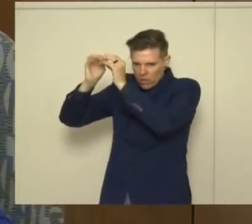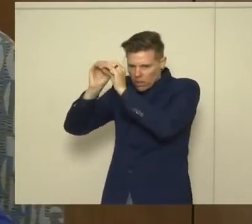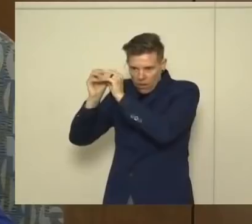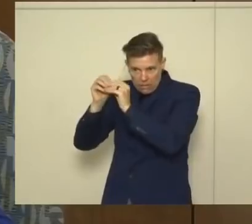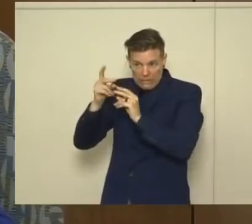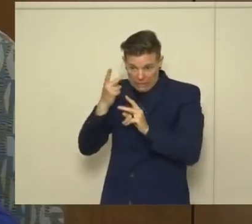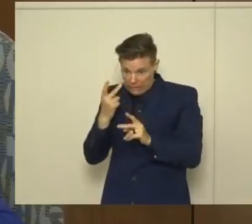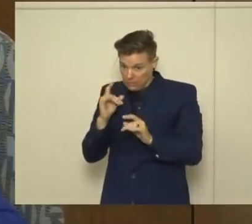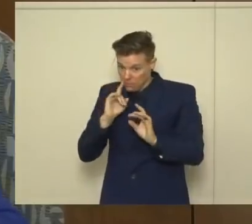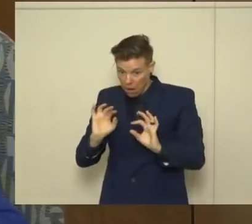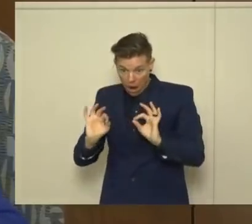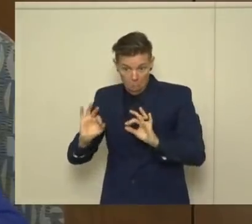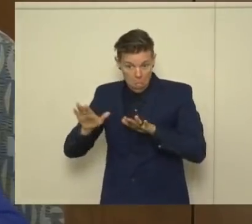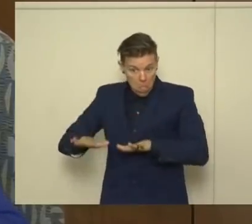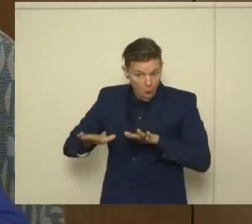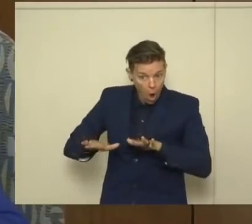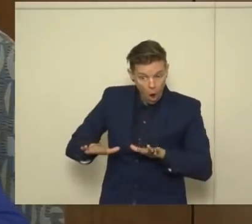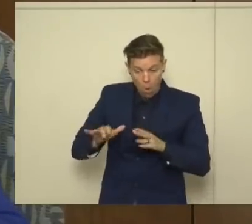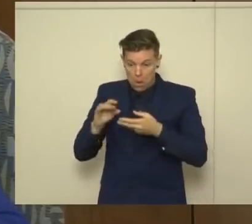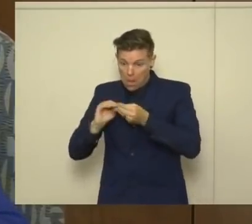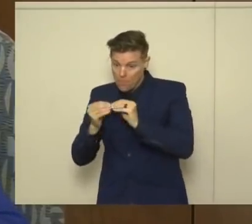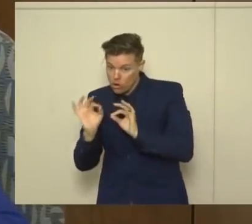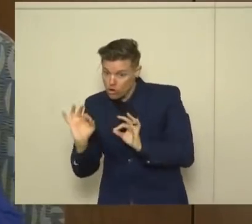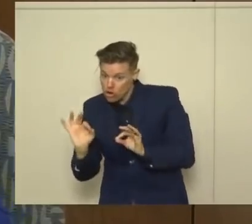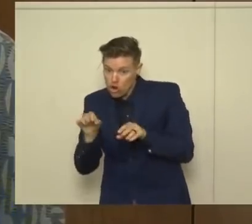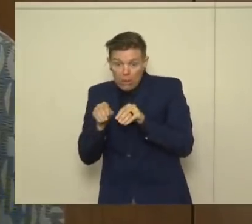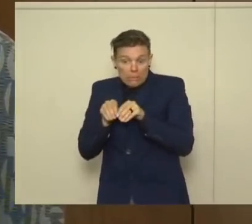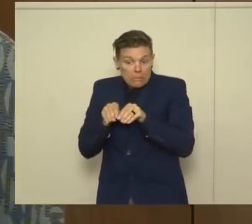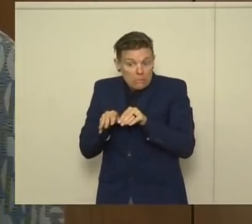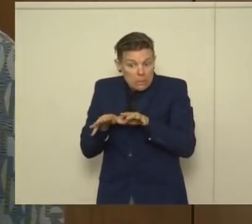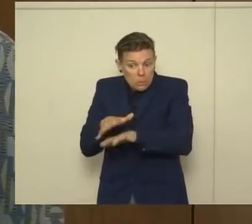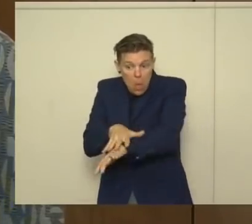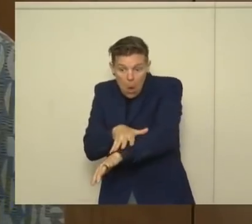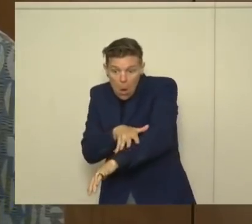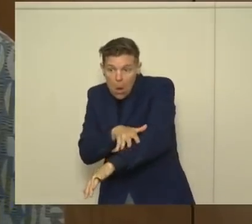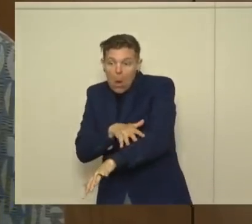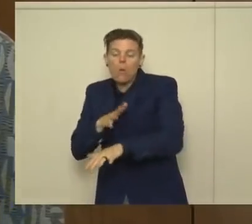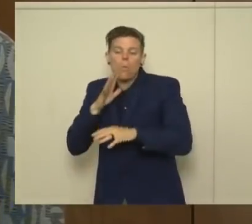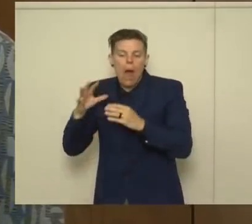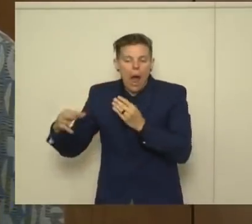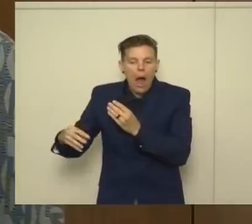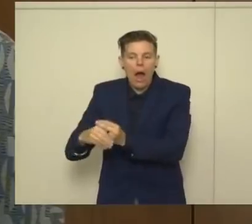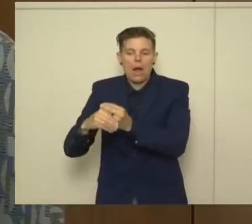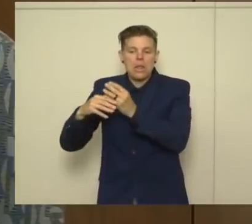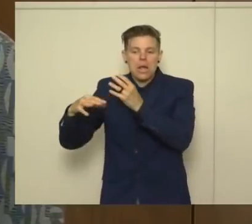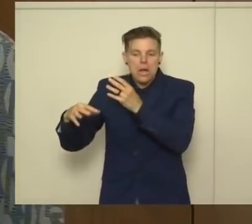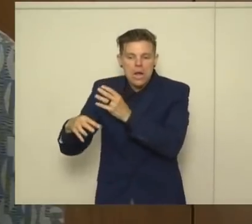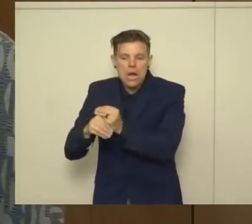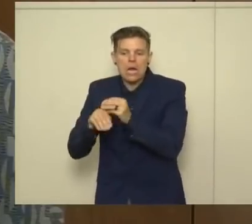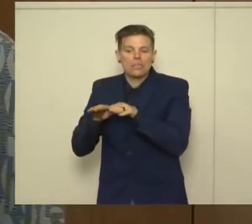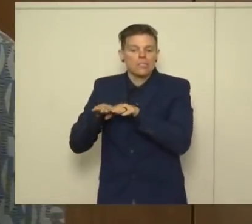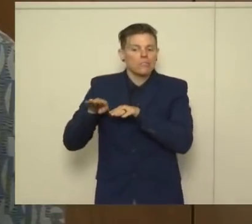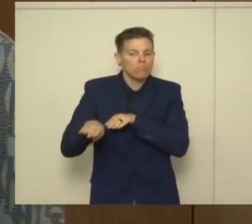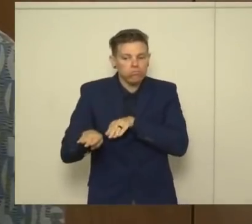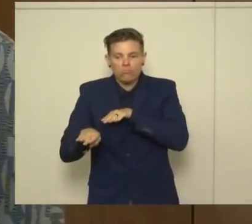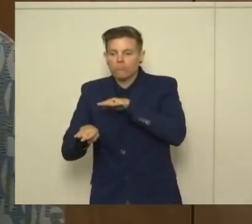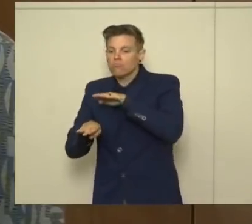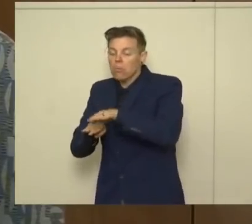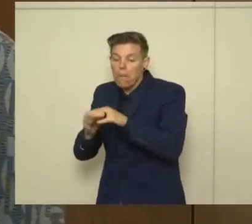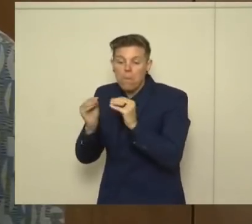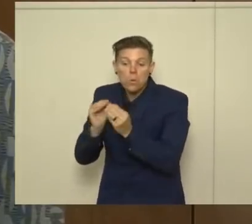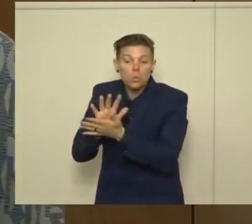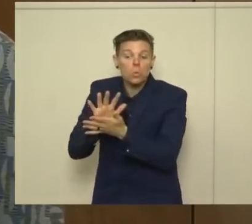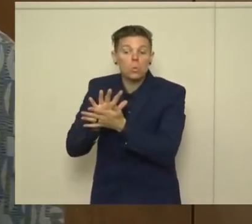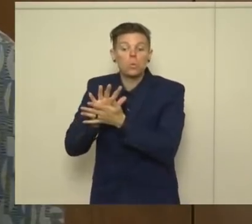with schools and parents and school boards and educators. And I also want to thank all the educators who have